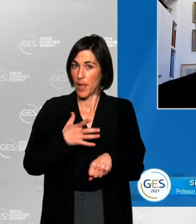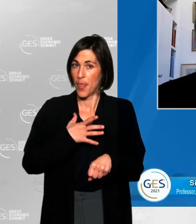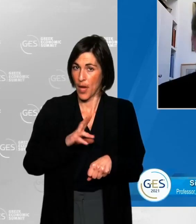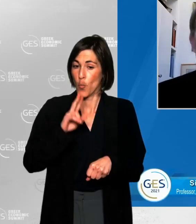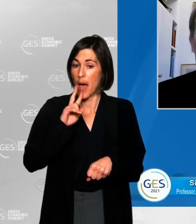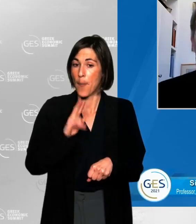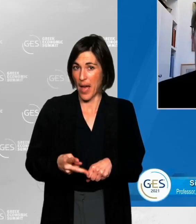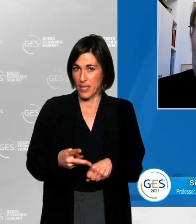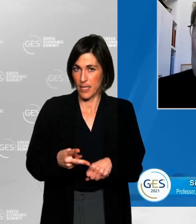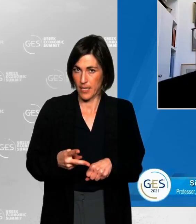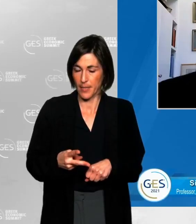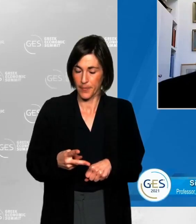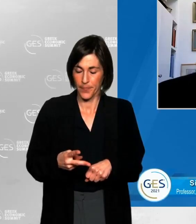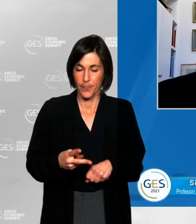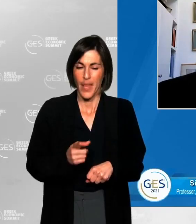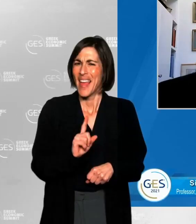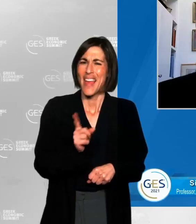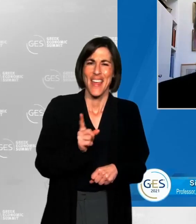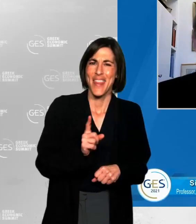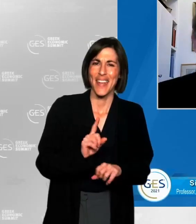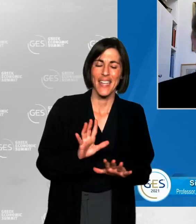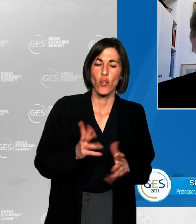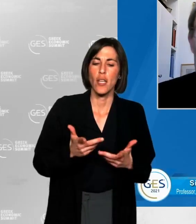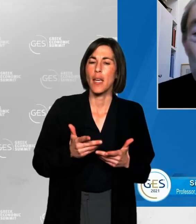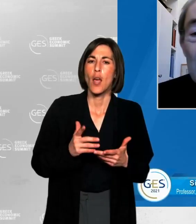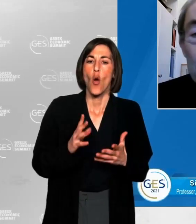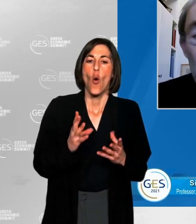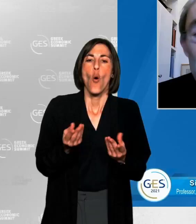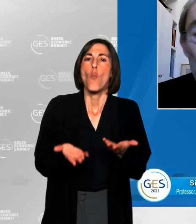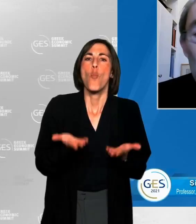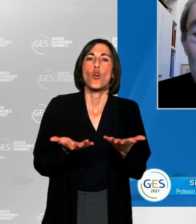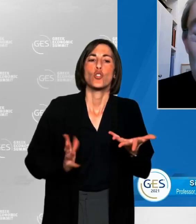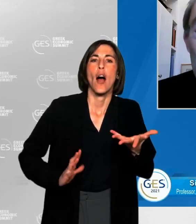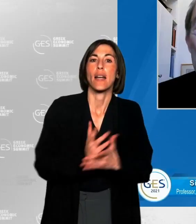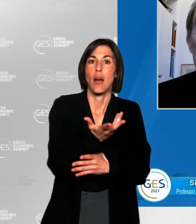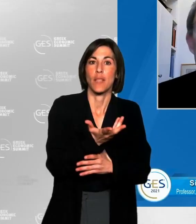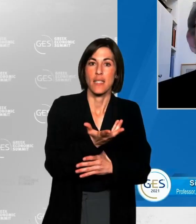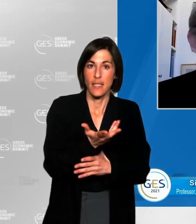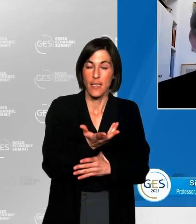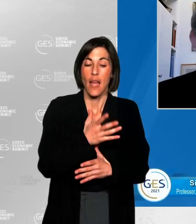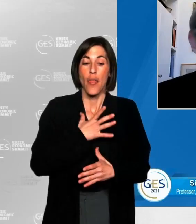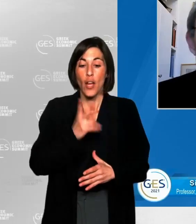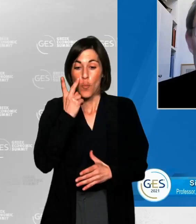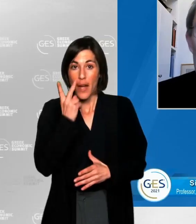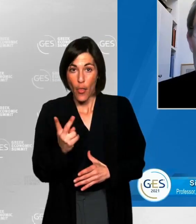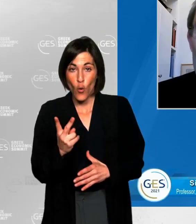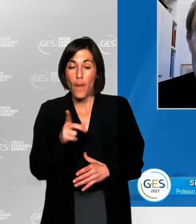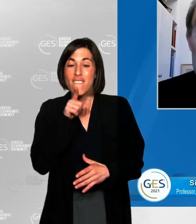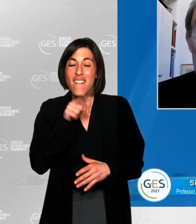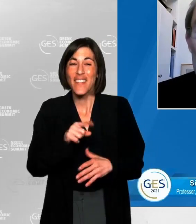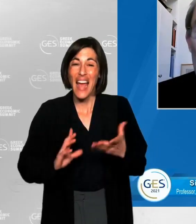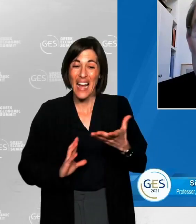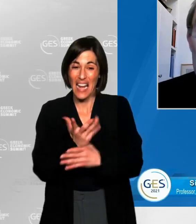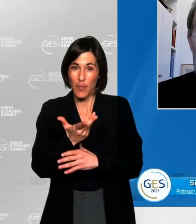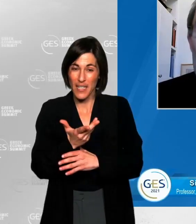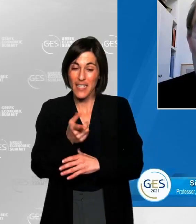but it's whether the growth that we're experiencing today, whether it's possible to benefit all. And I do believe that it